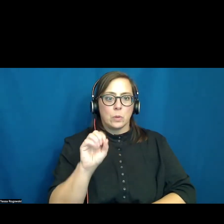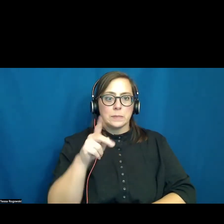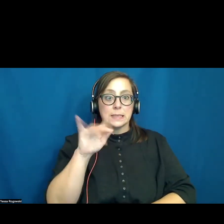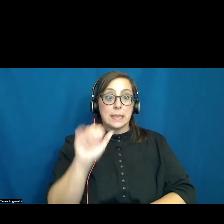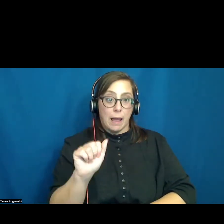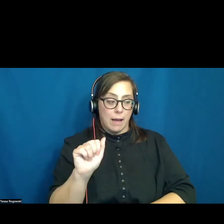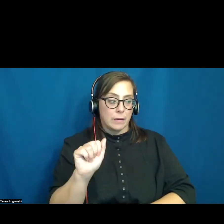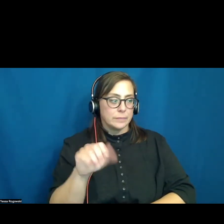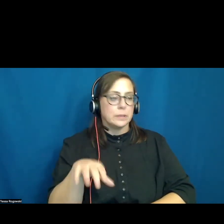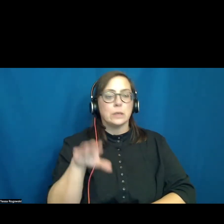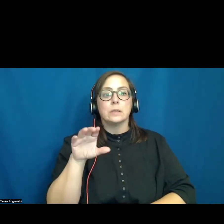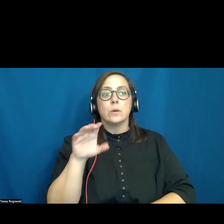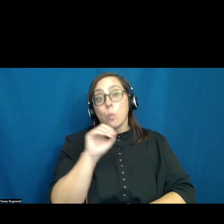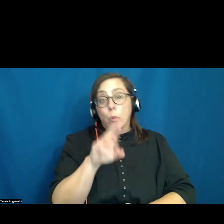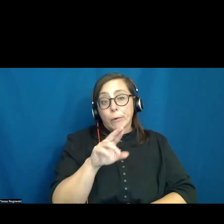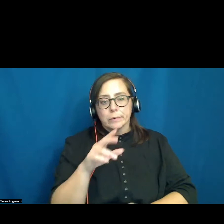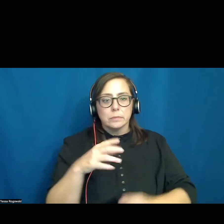And in it, I